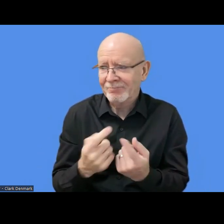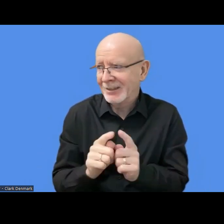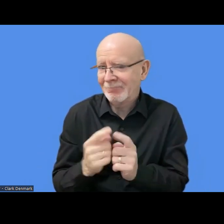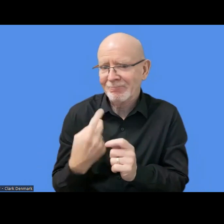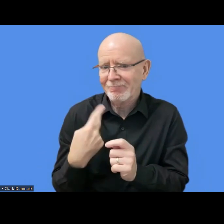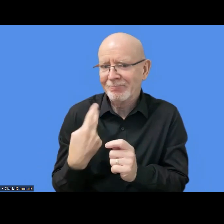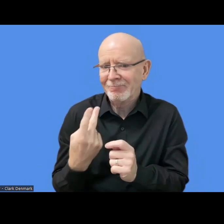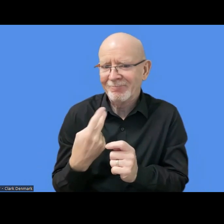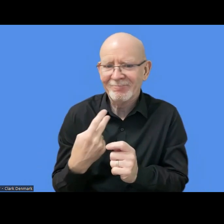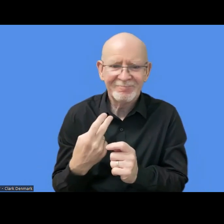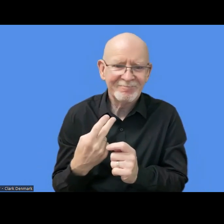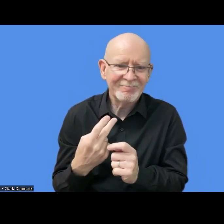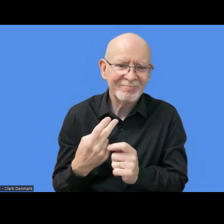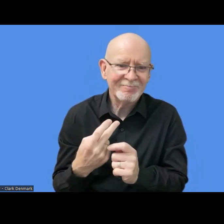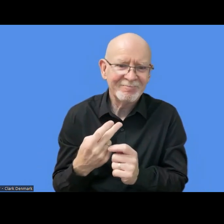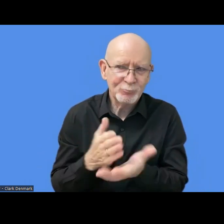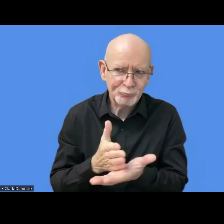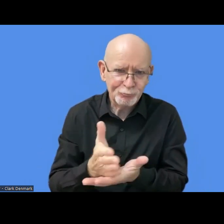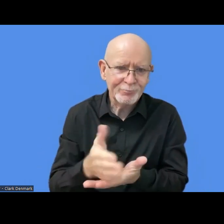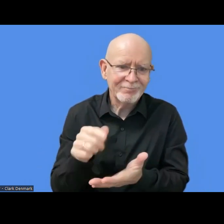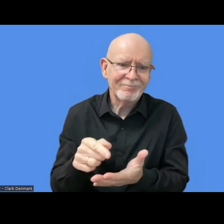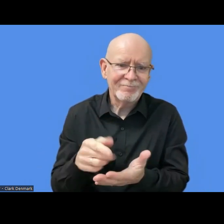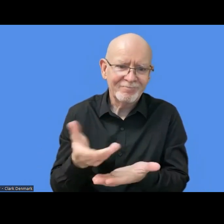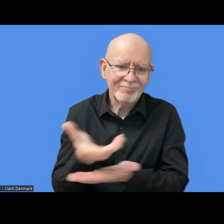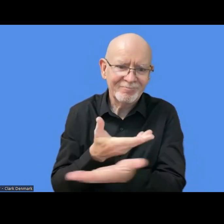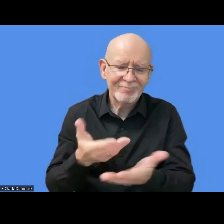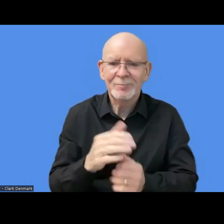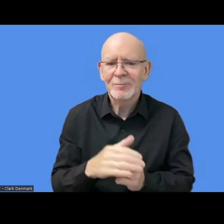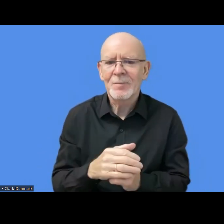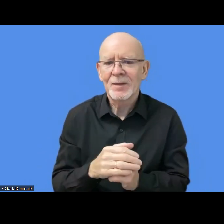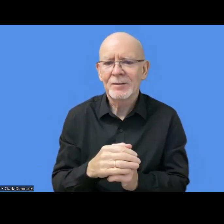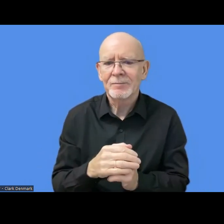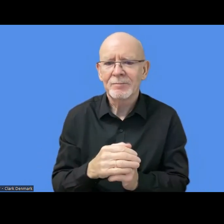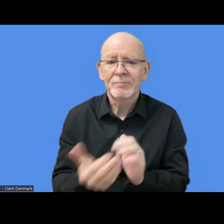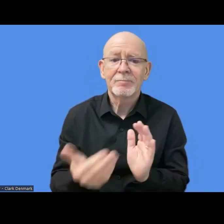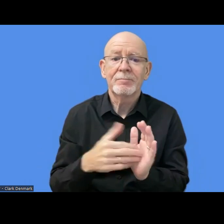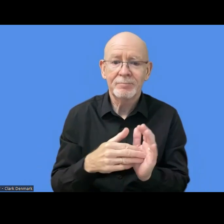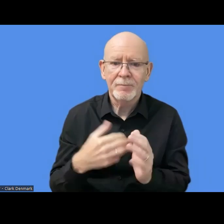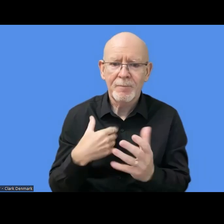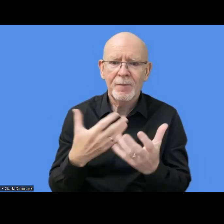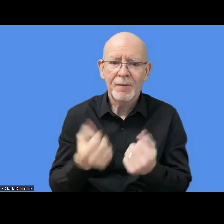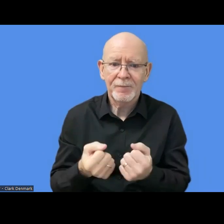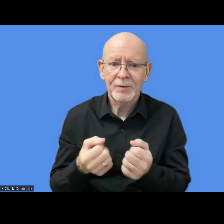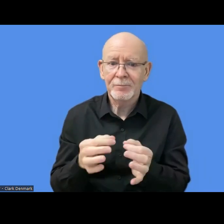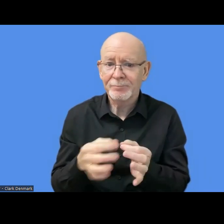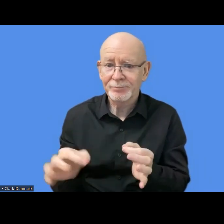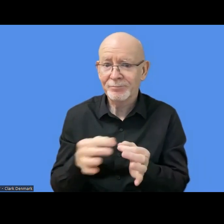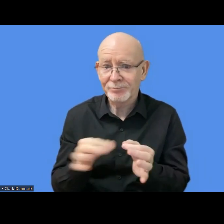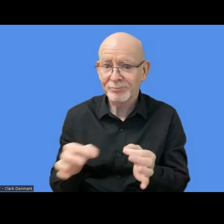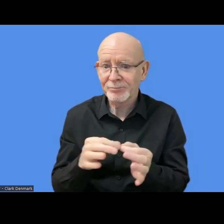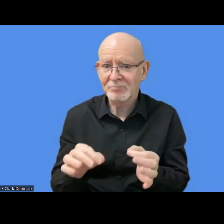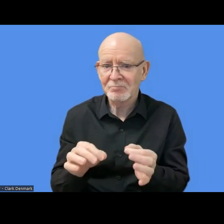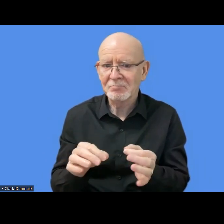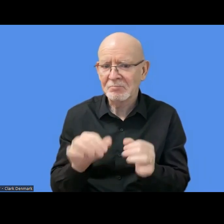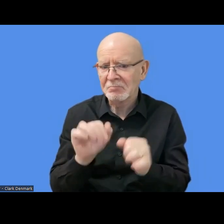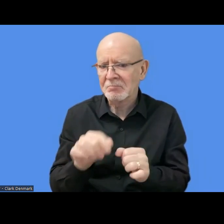the link to the external caption viewer in the chat. The chat is there for you to introduce yourself. Feel free to use the